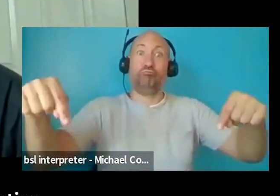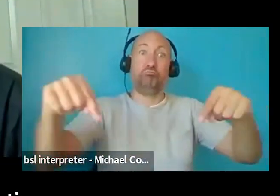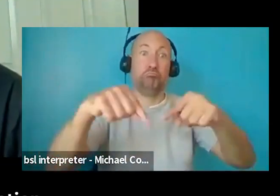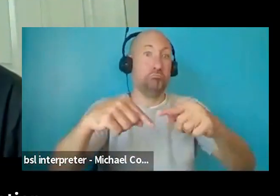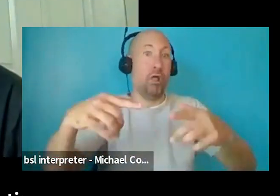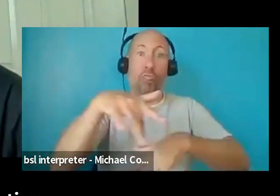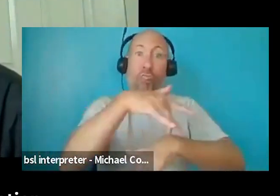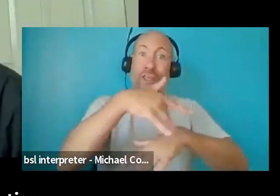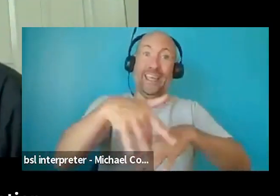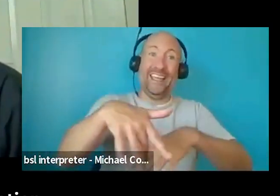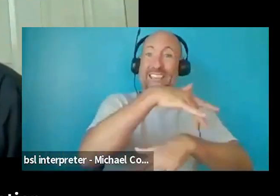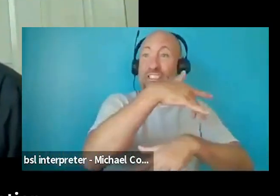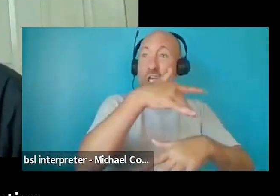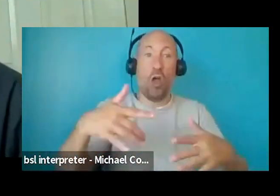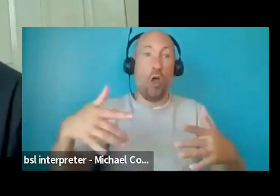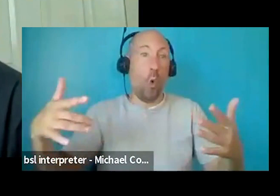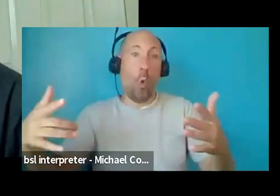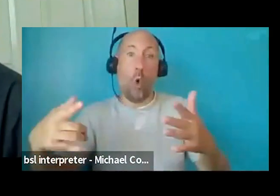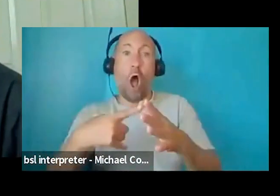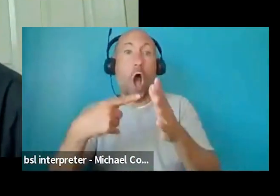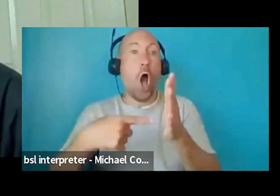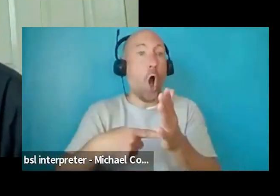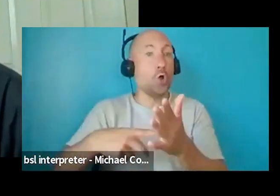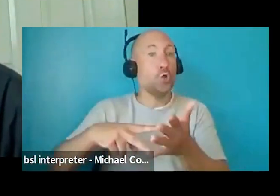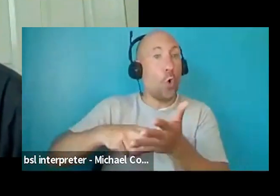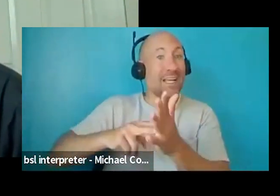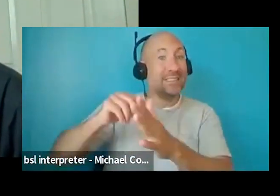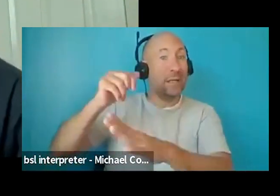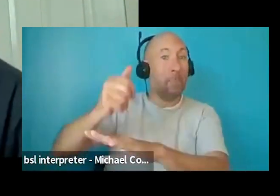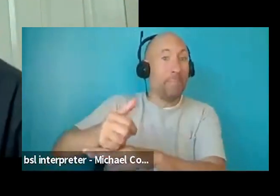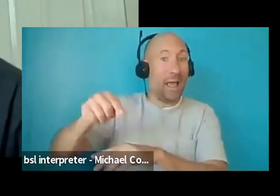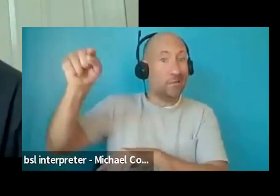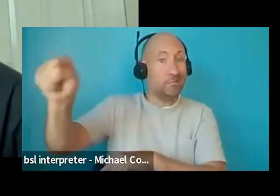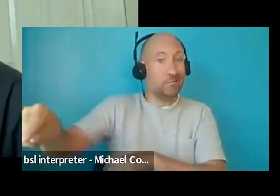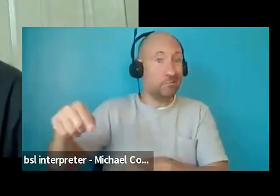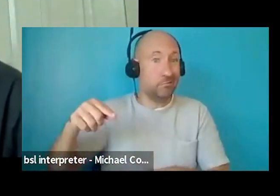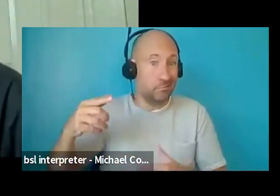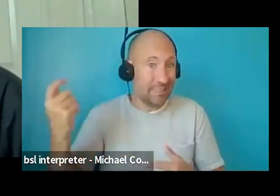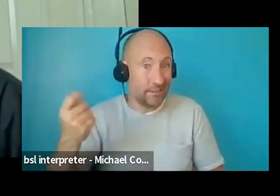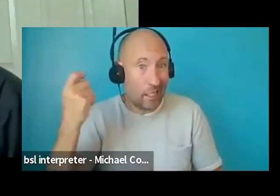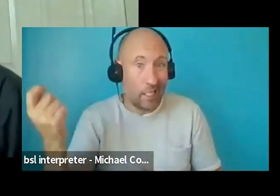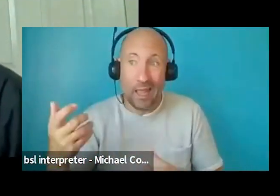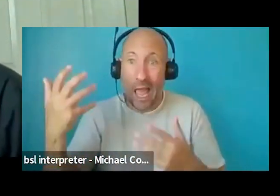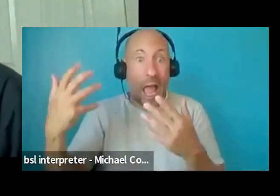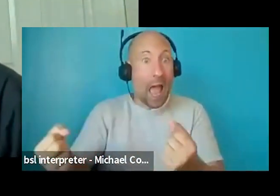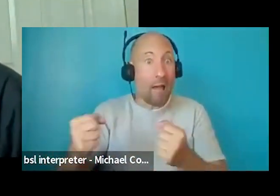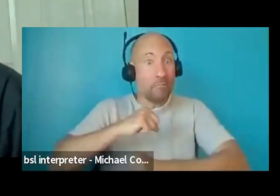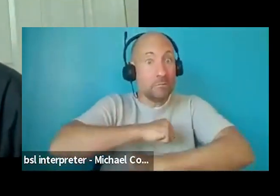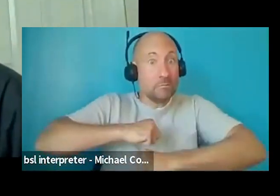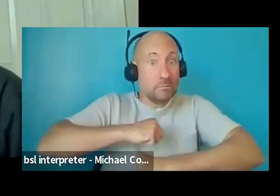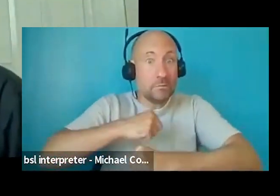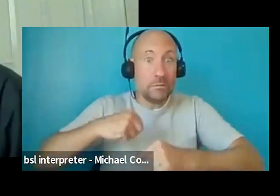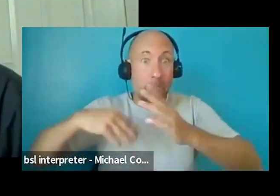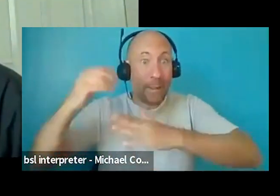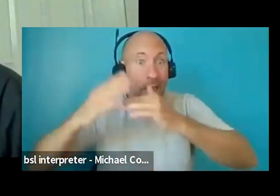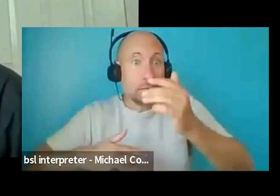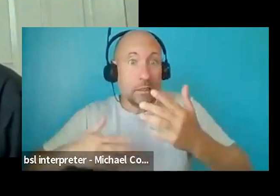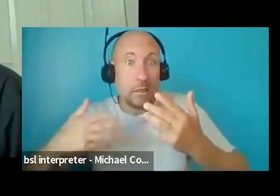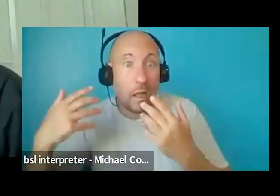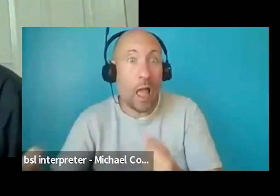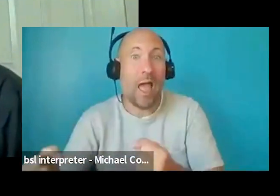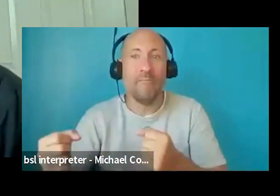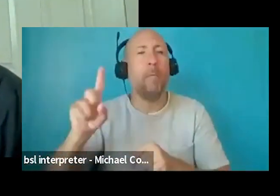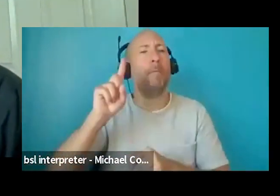arts organization based in Italy who has a building or an access to a building, who are also in the part of